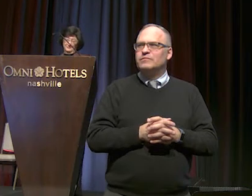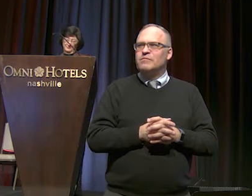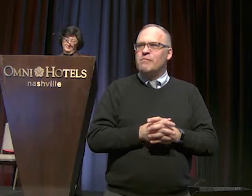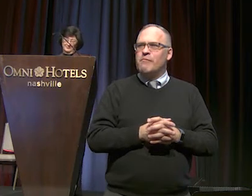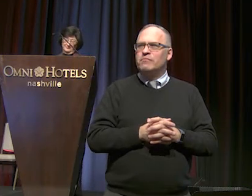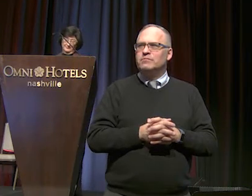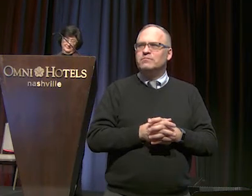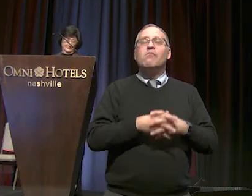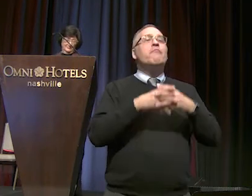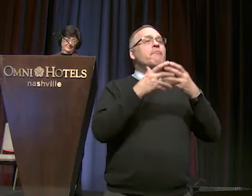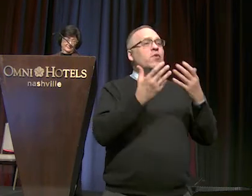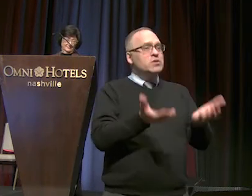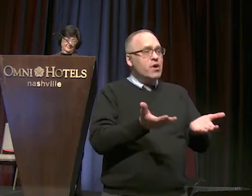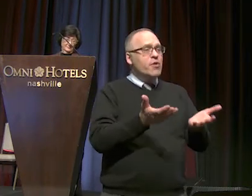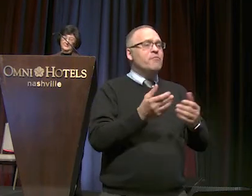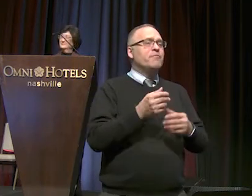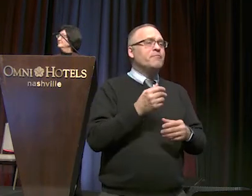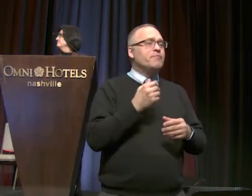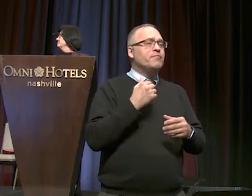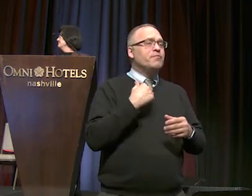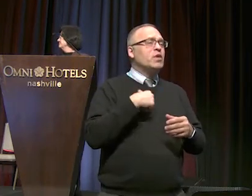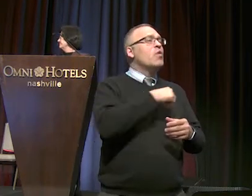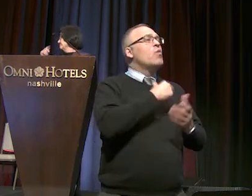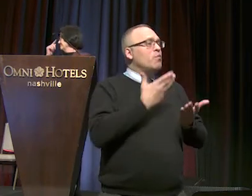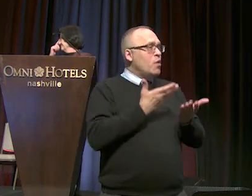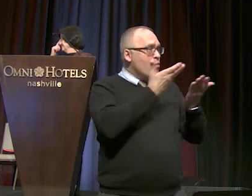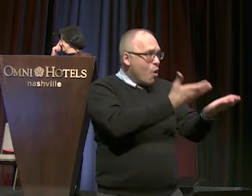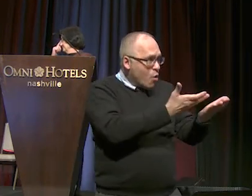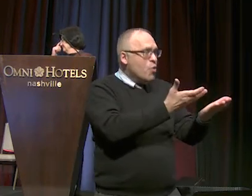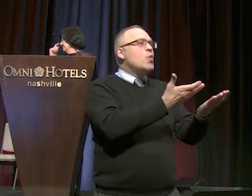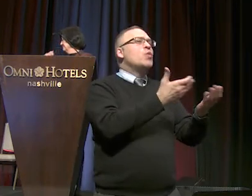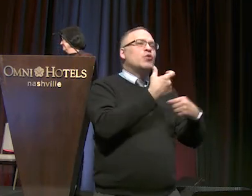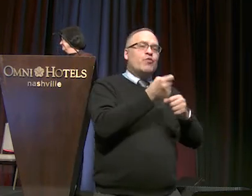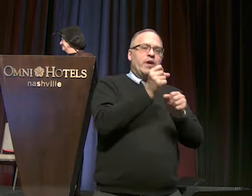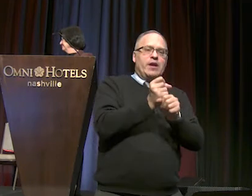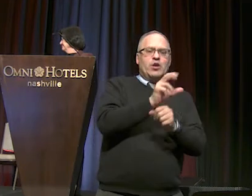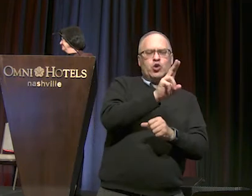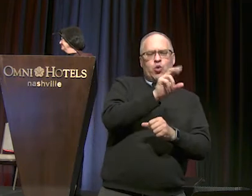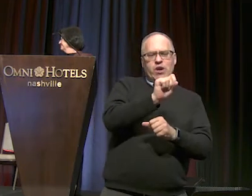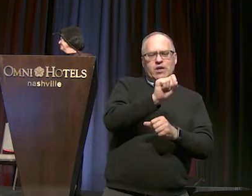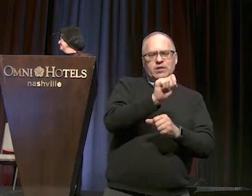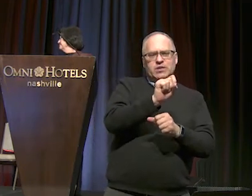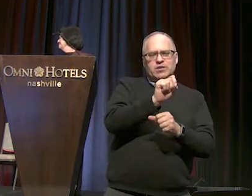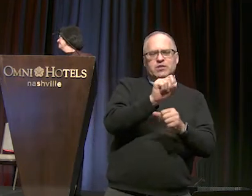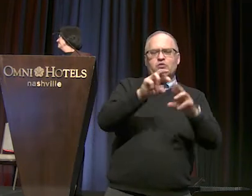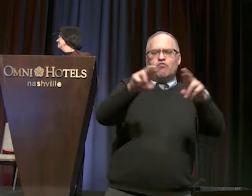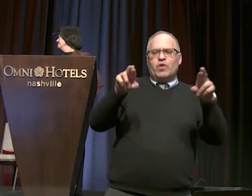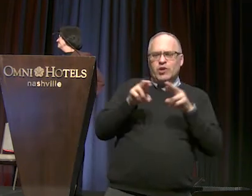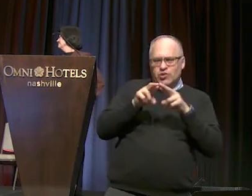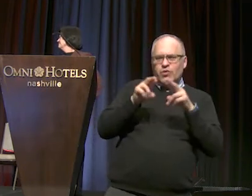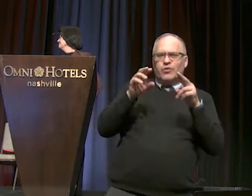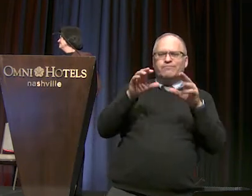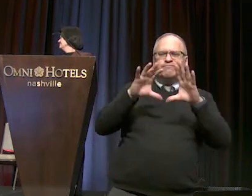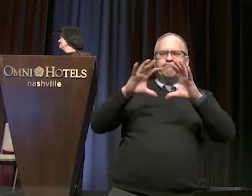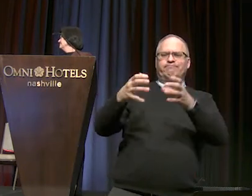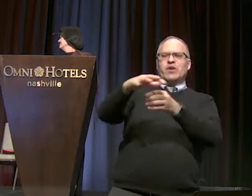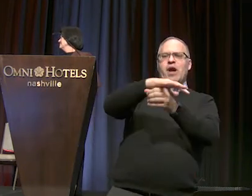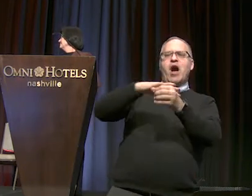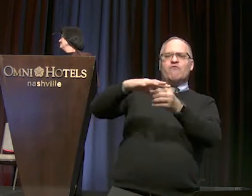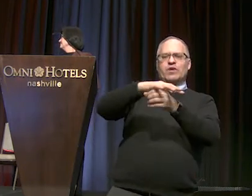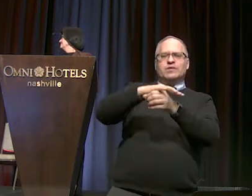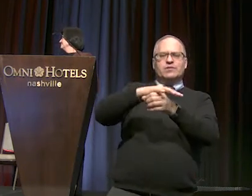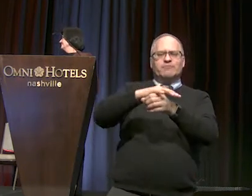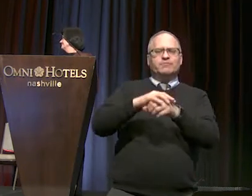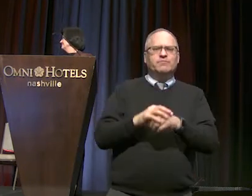So we are proposing creating a U.S. regional conference. What is